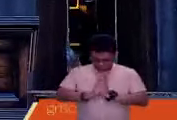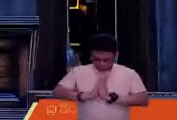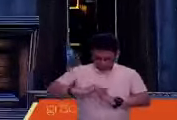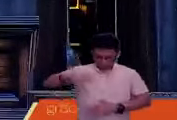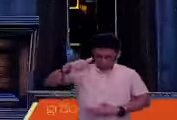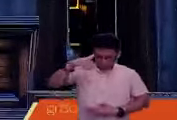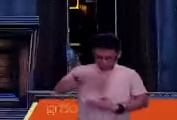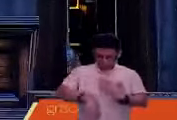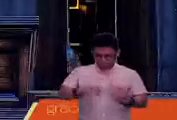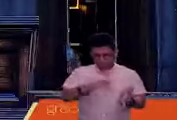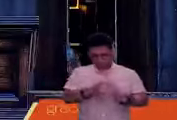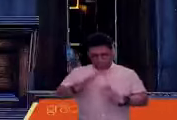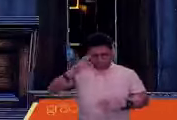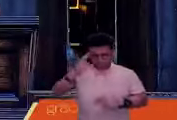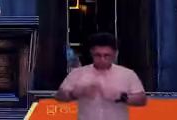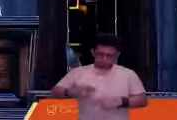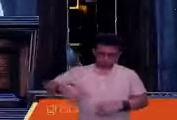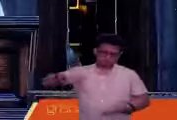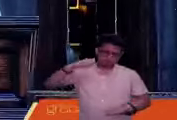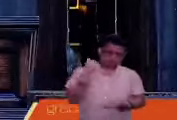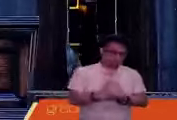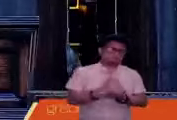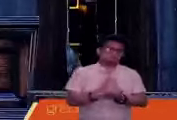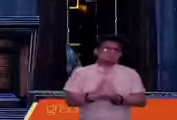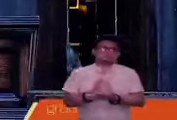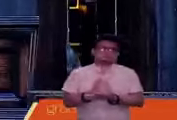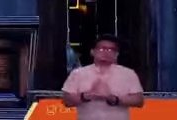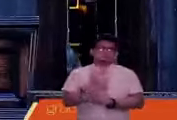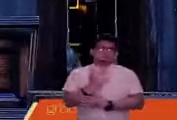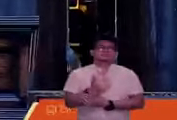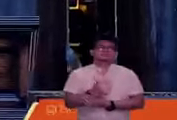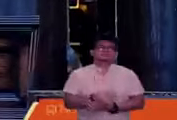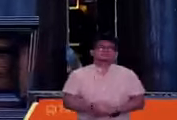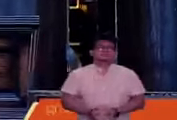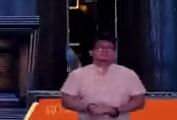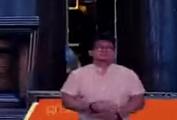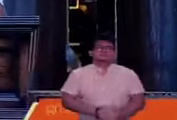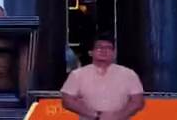this in Jesus' name. Amen and amen.